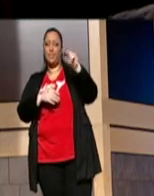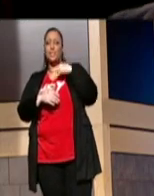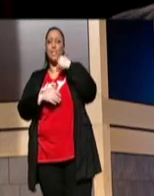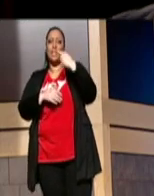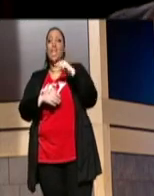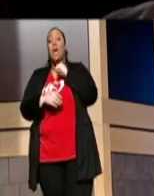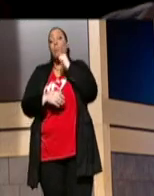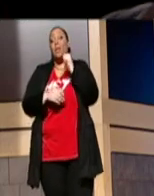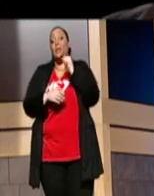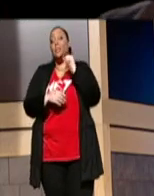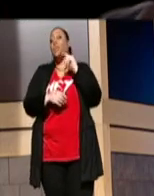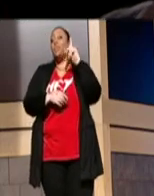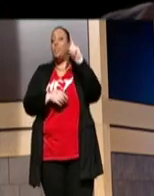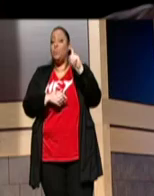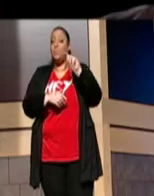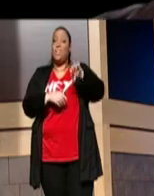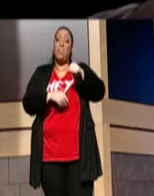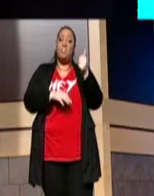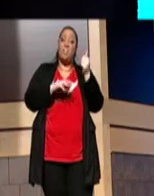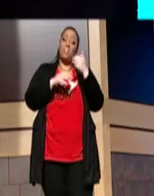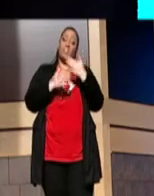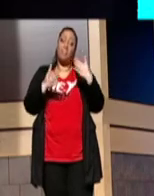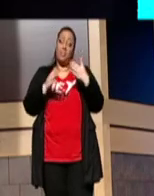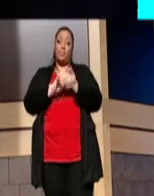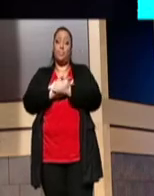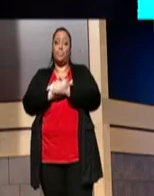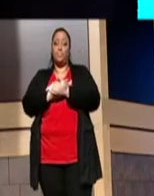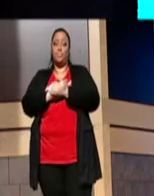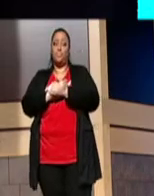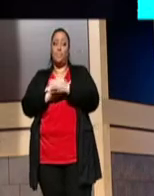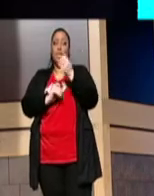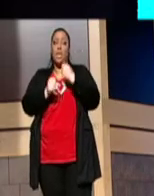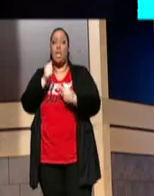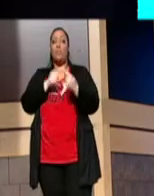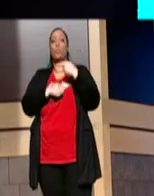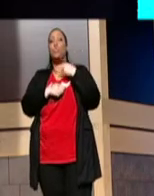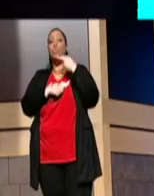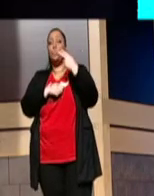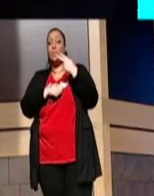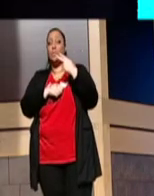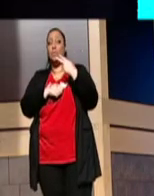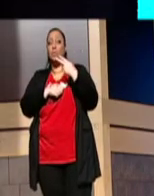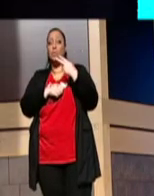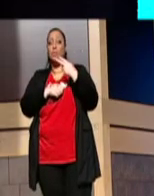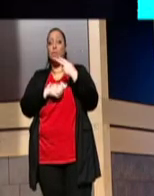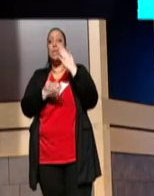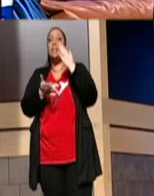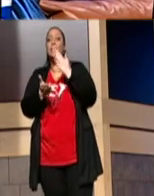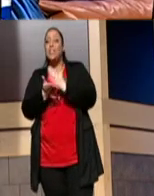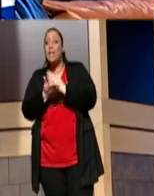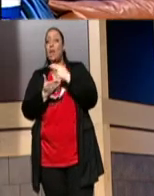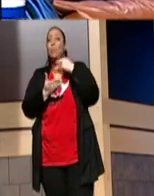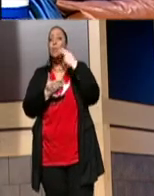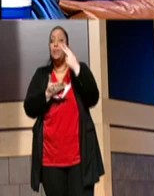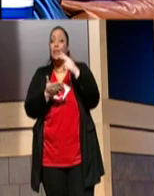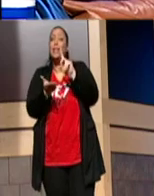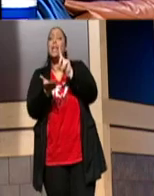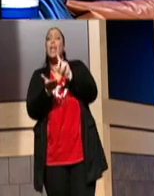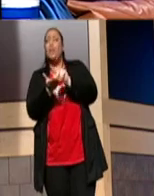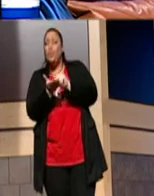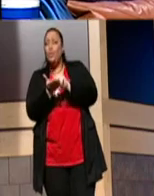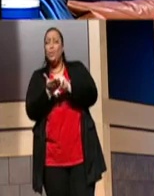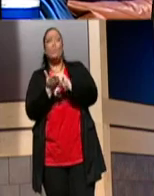no matter what I see. That's right. Let me say to everybody that's watching, also quit looking at news